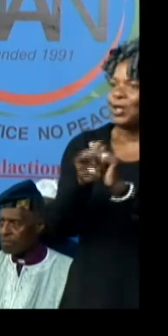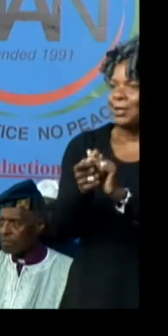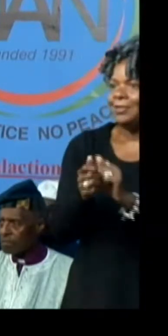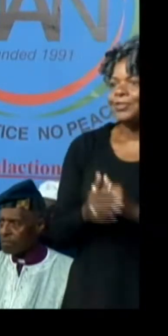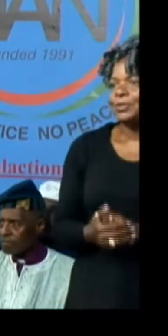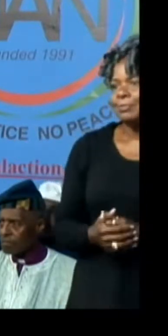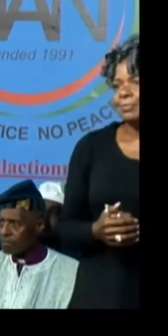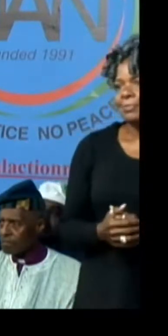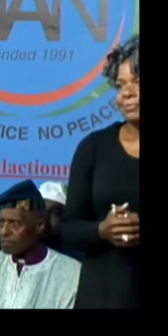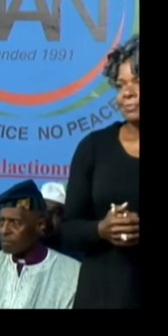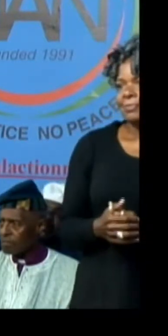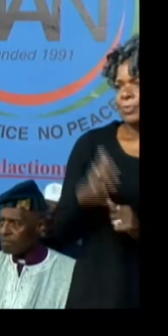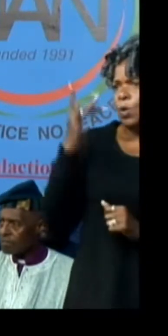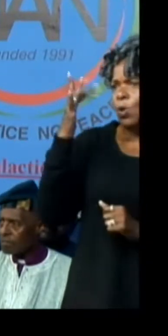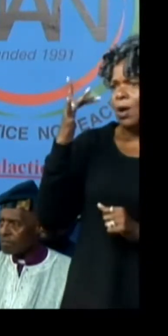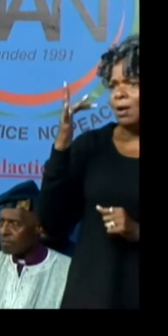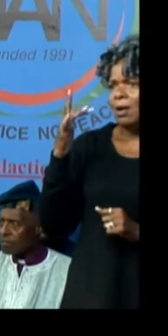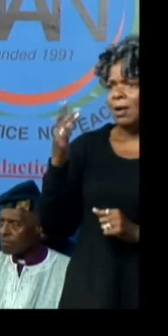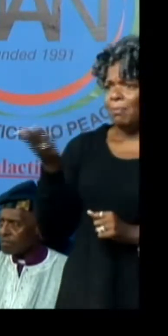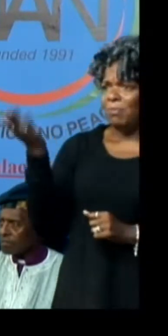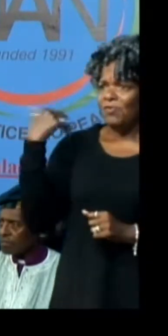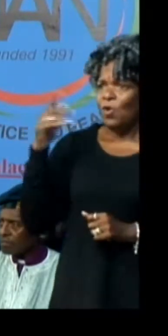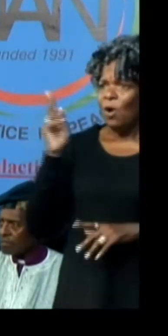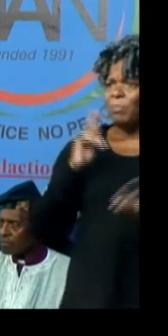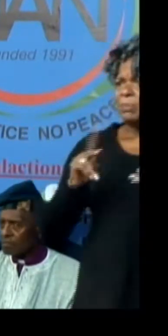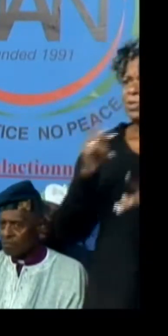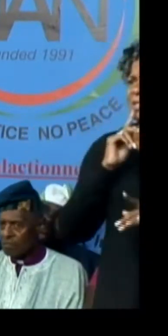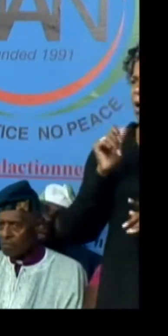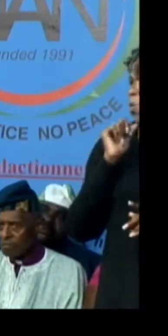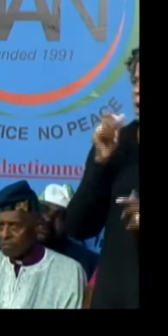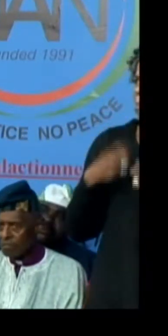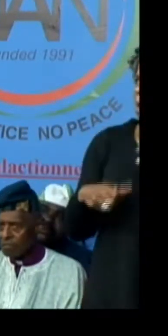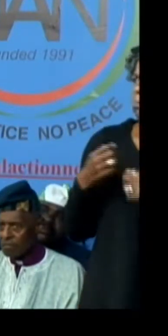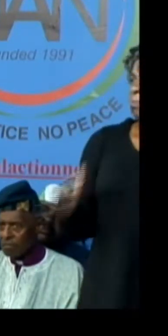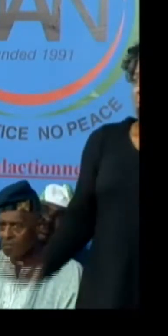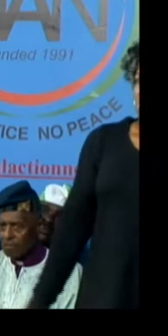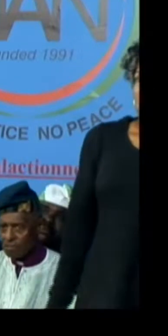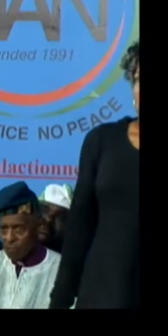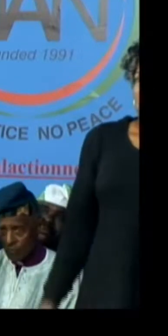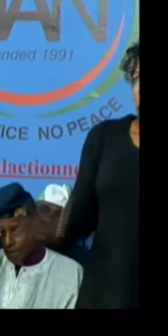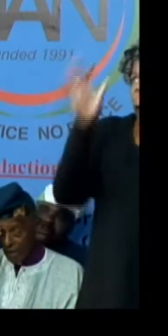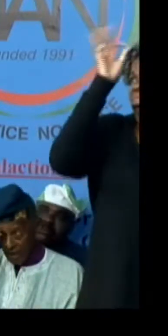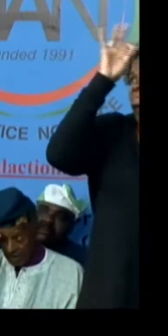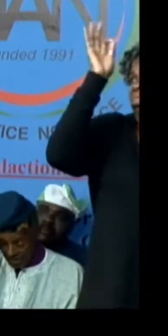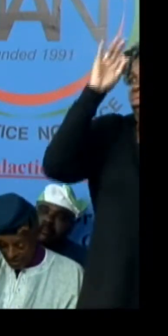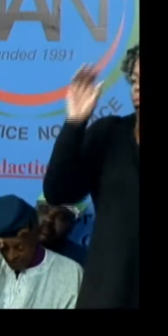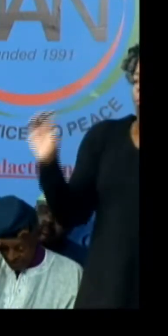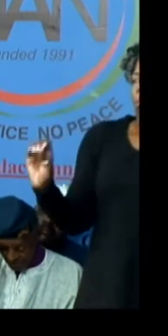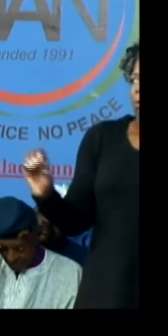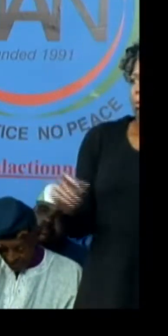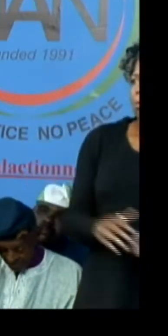was not an issue. But now here comes the Trump administration.